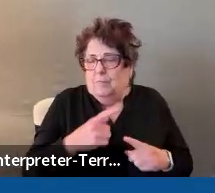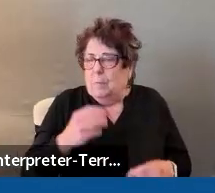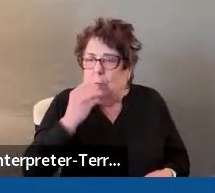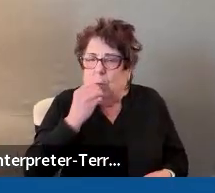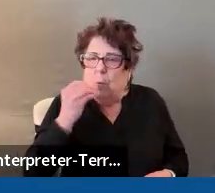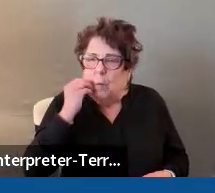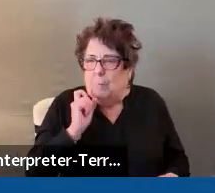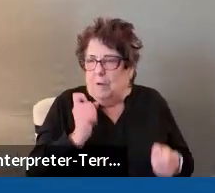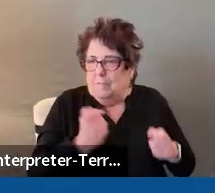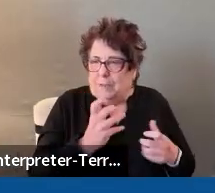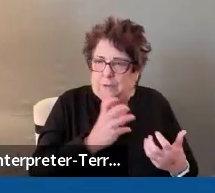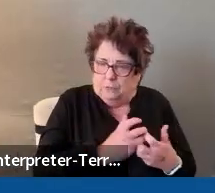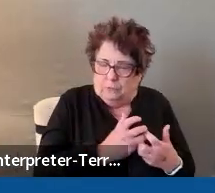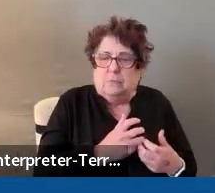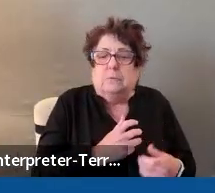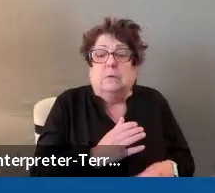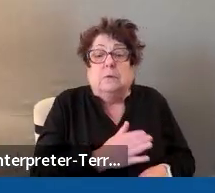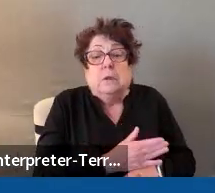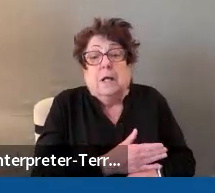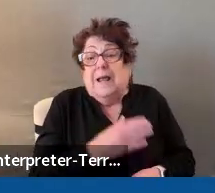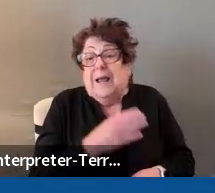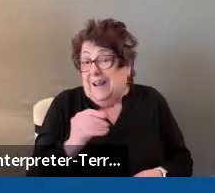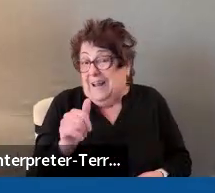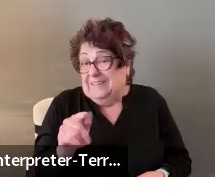life where they may be particularly helpful.